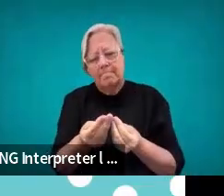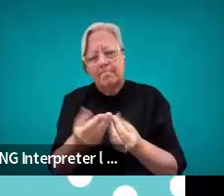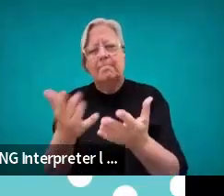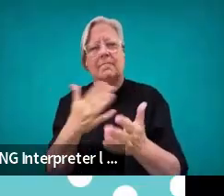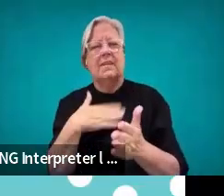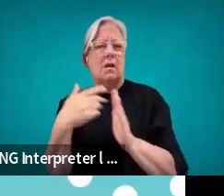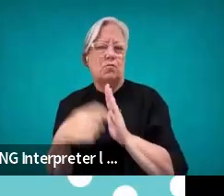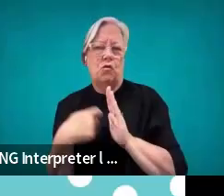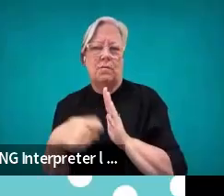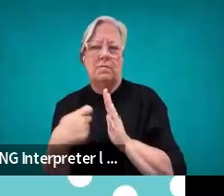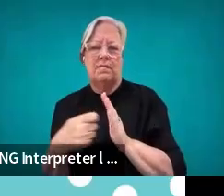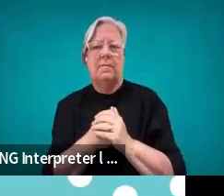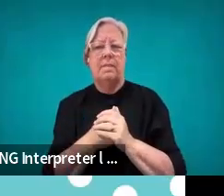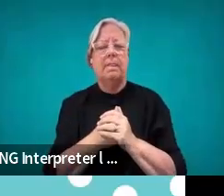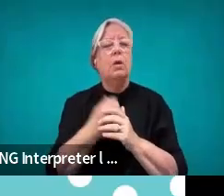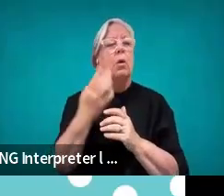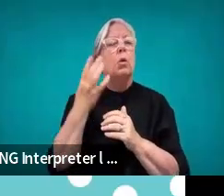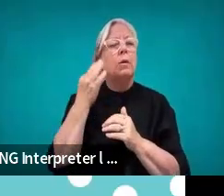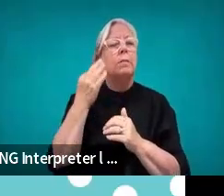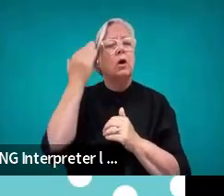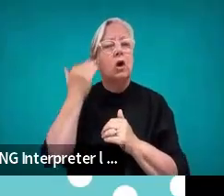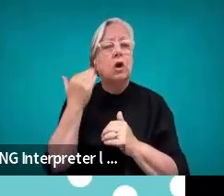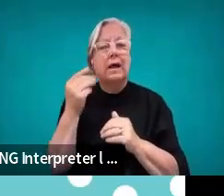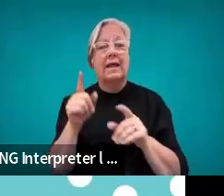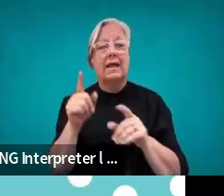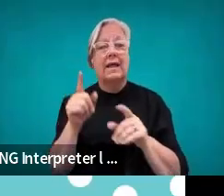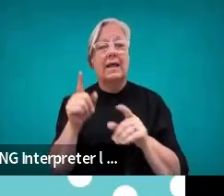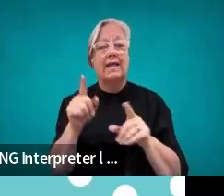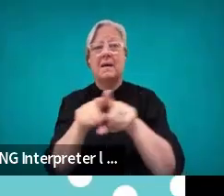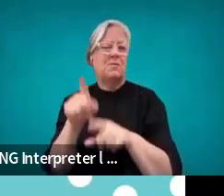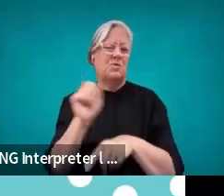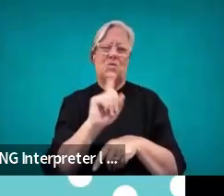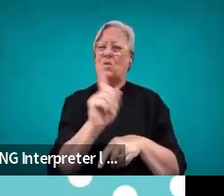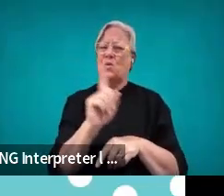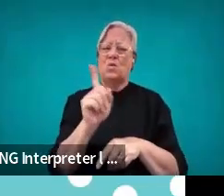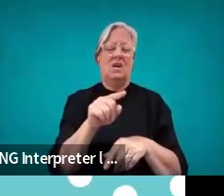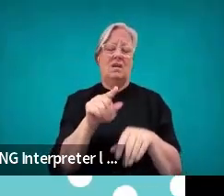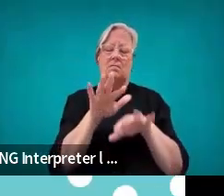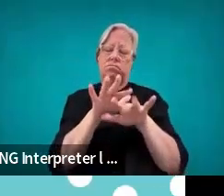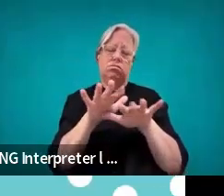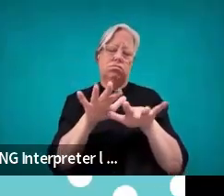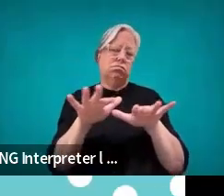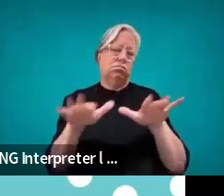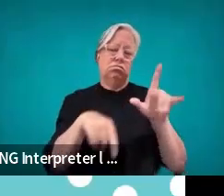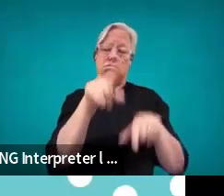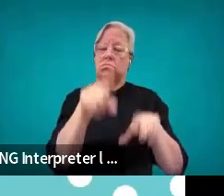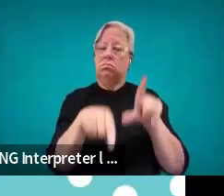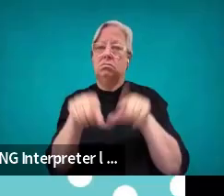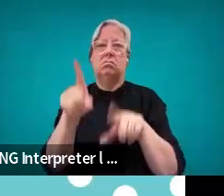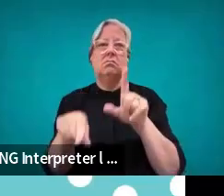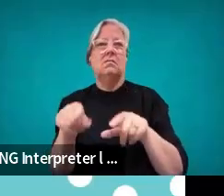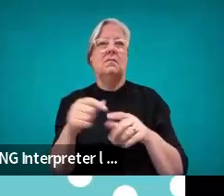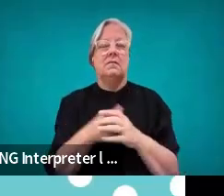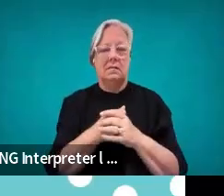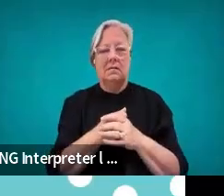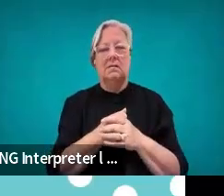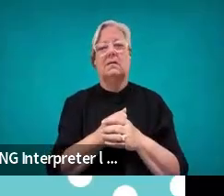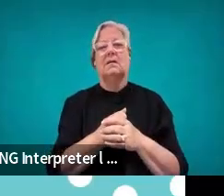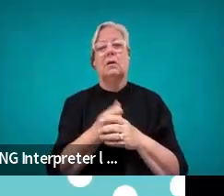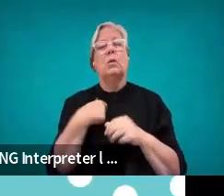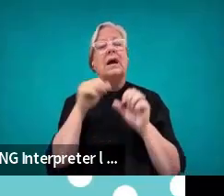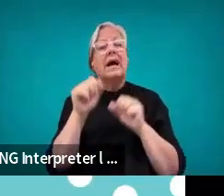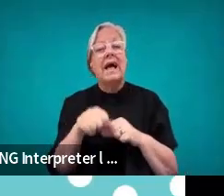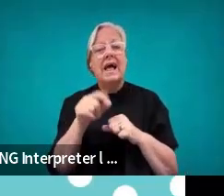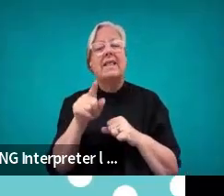and girls are not a monolith, and our communities are diverse. Without participatory approaches, we risk missing